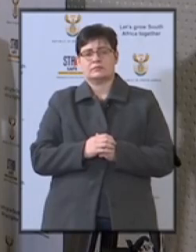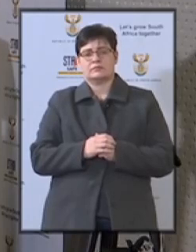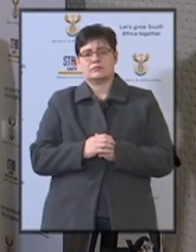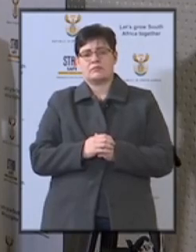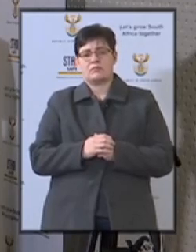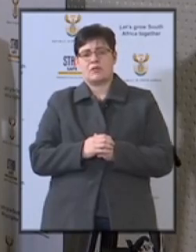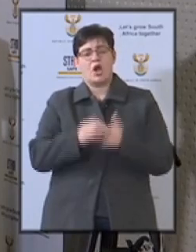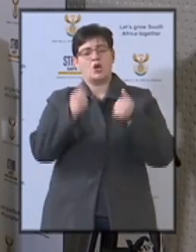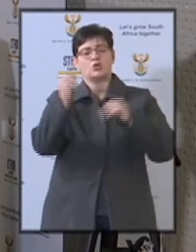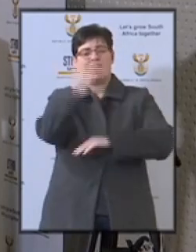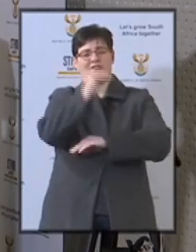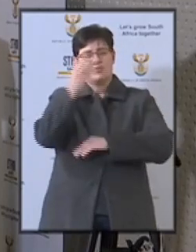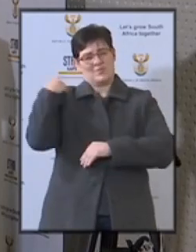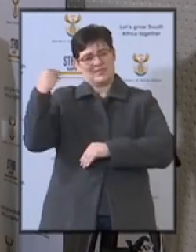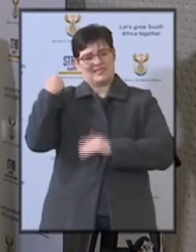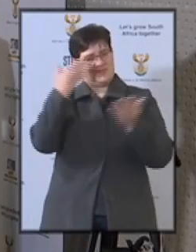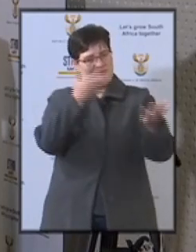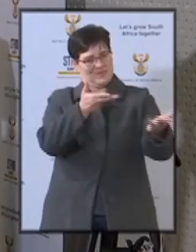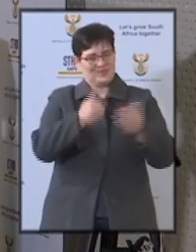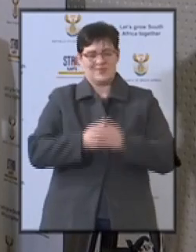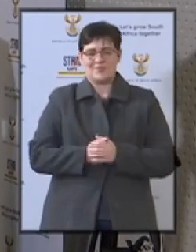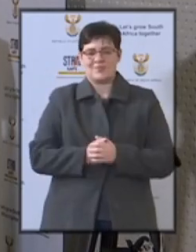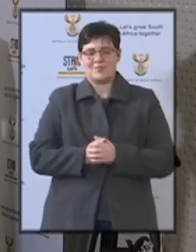Good afternoon, Minister.